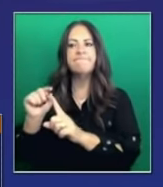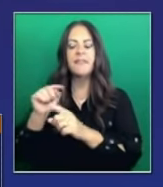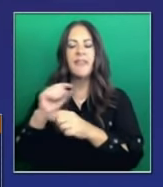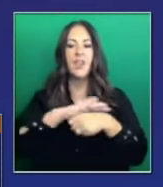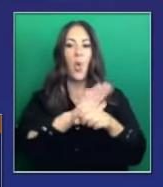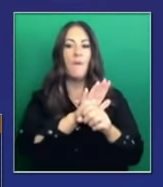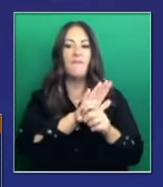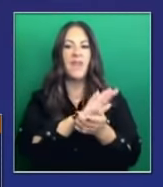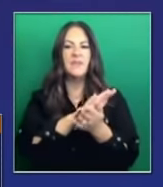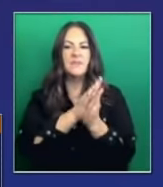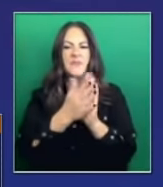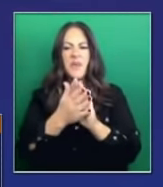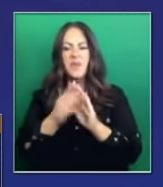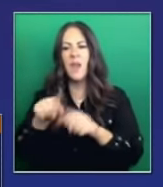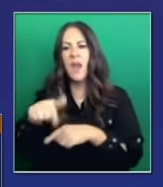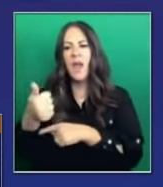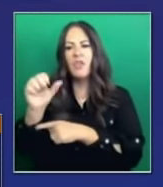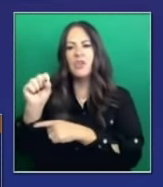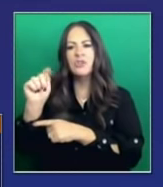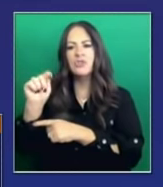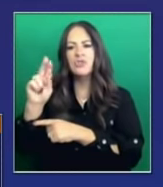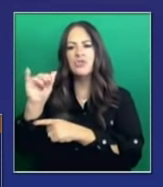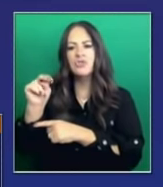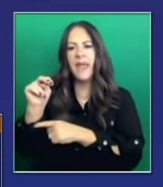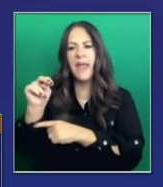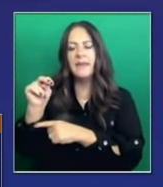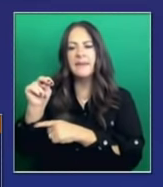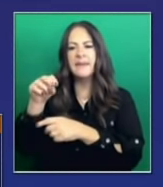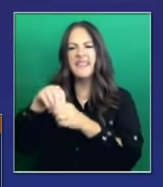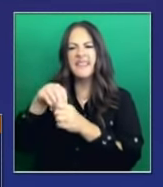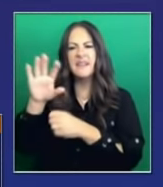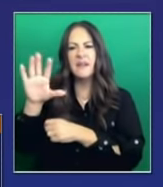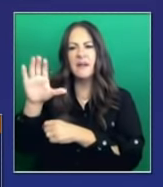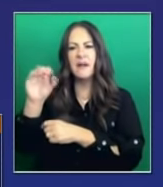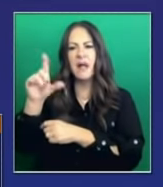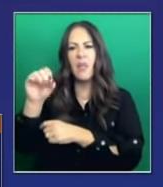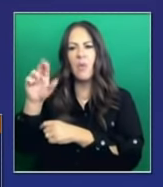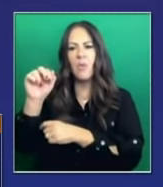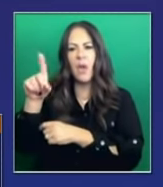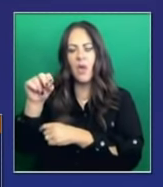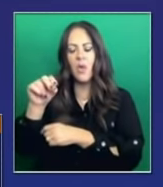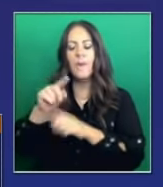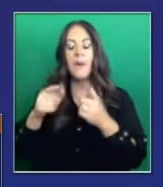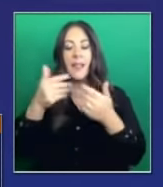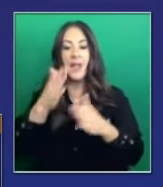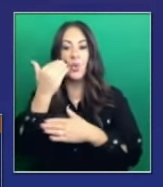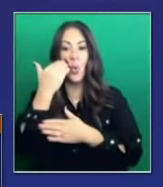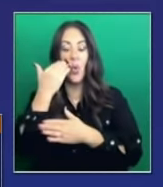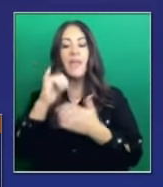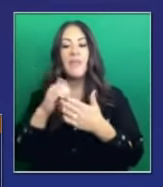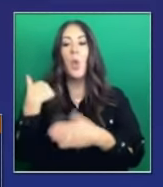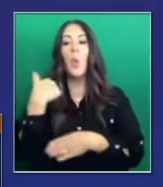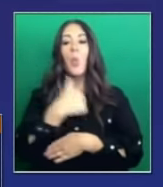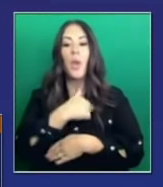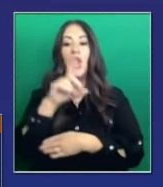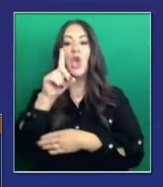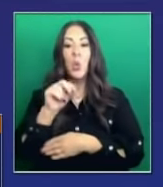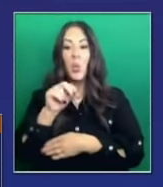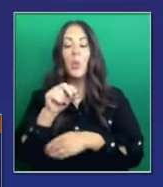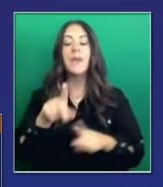the state of California. And I'll remind you, just very briefly, that this state does test. Every week, 5,000